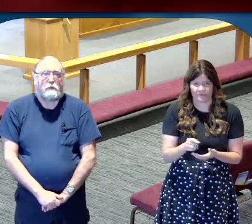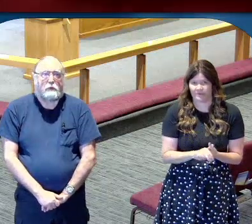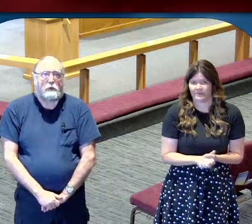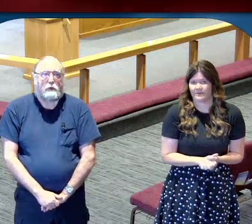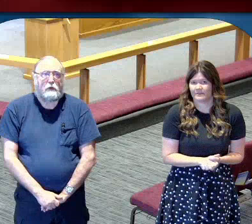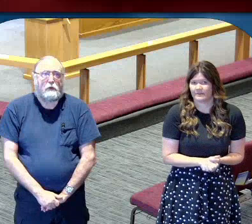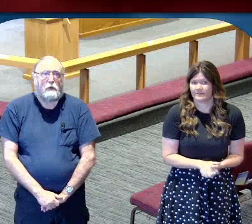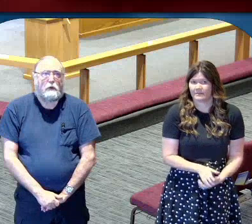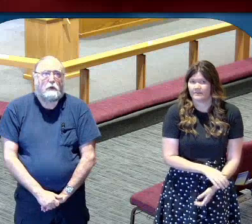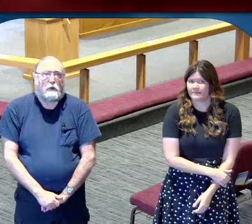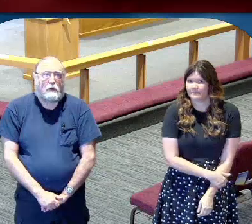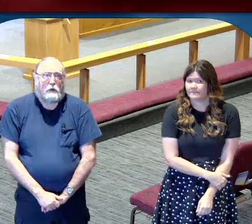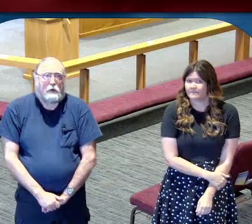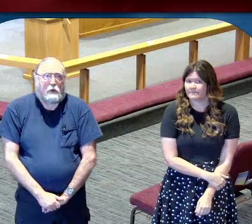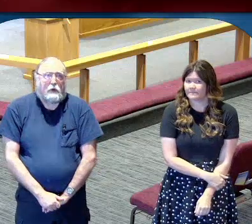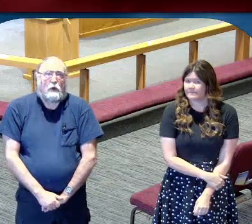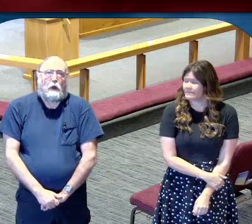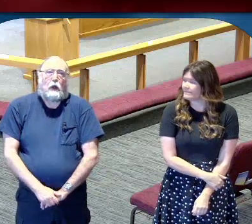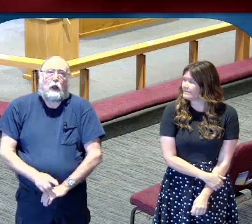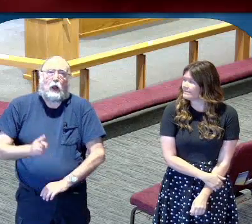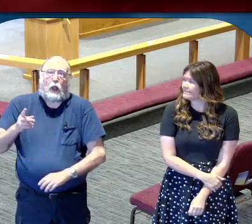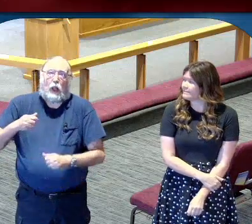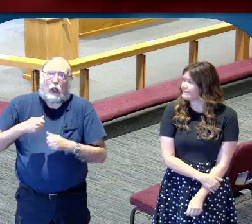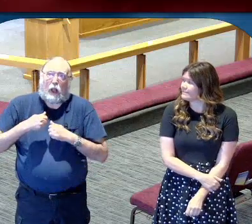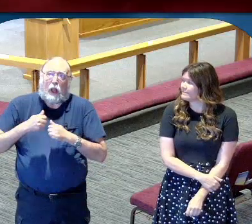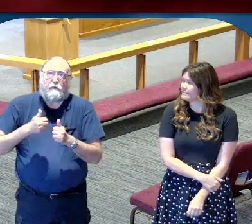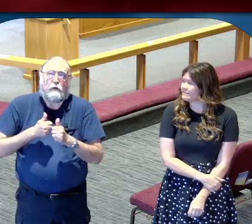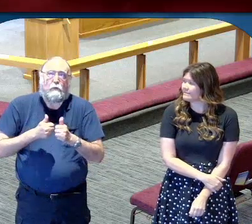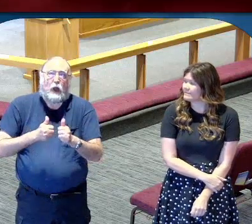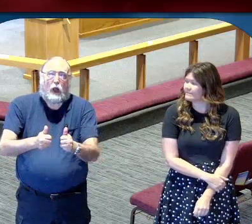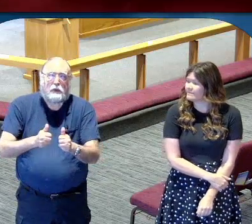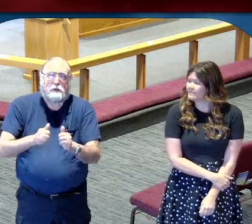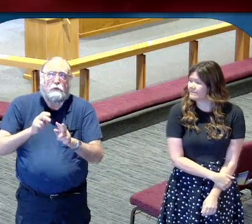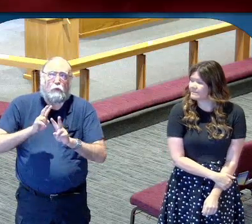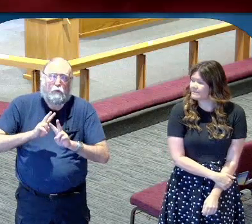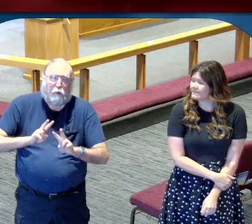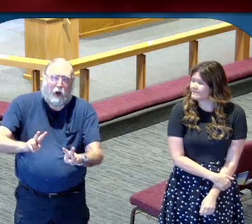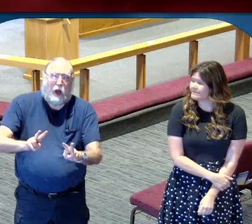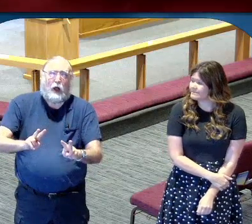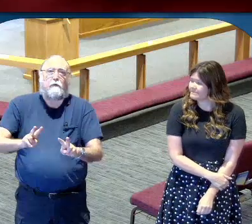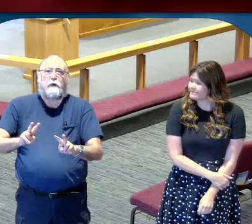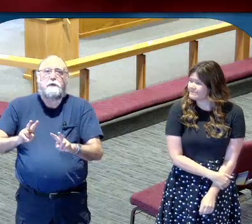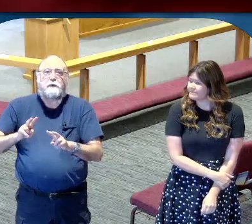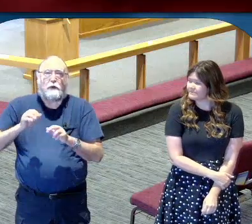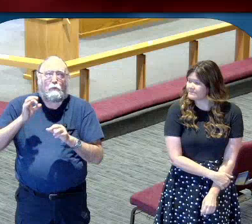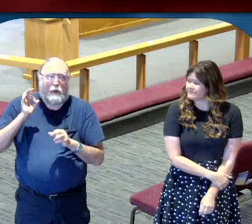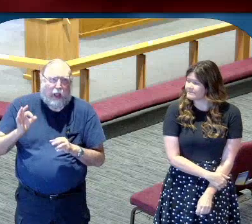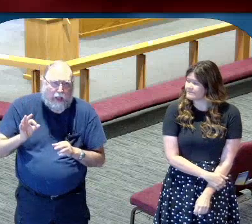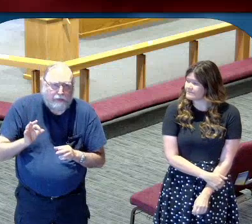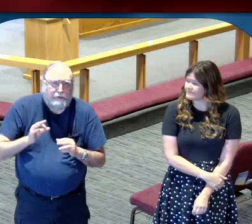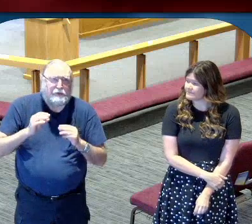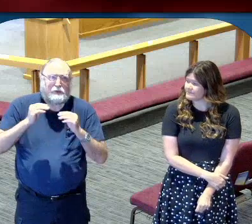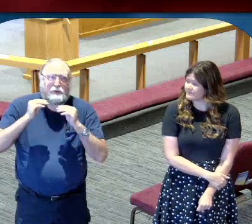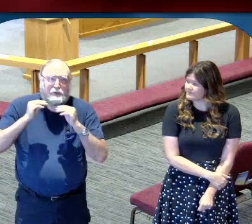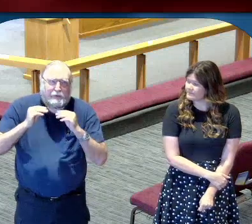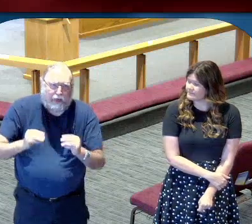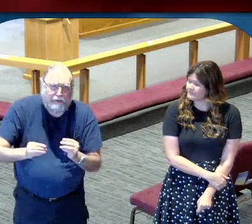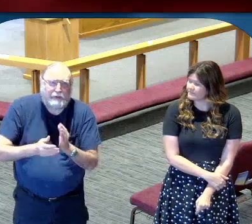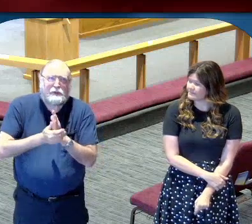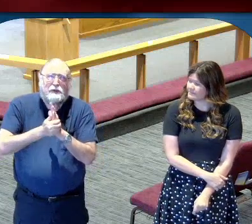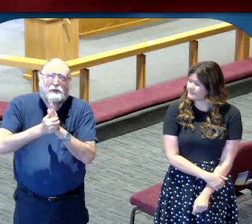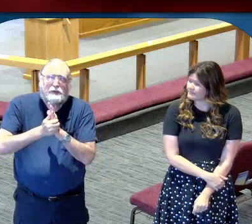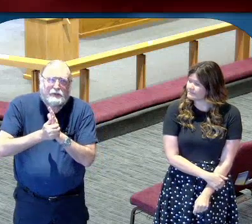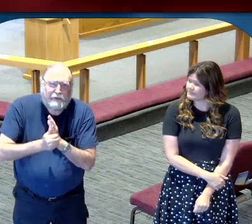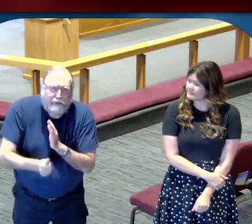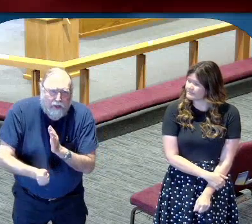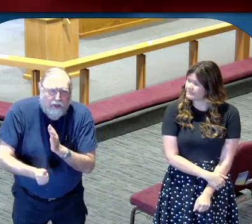And he gave the apostles, the prophets, the evangelists, pastors, and teachers to equip the saints